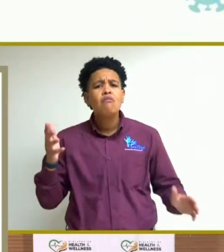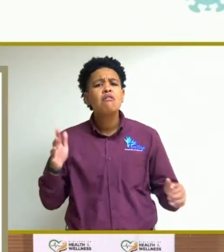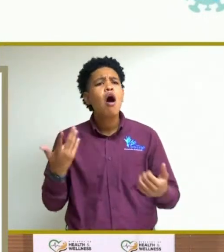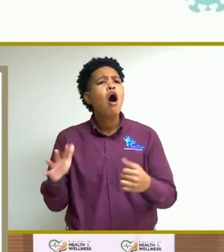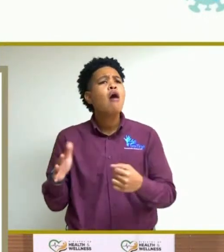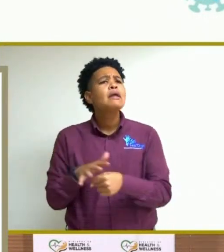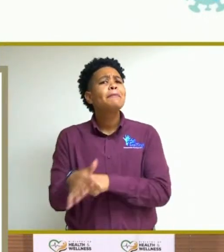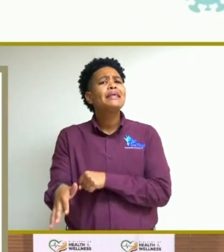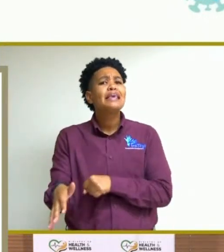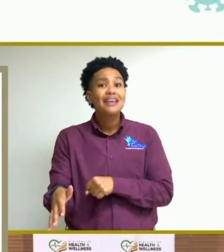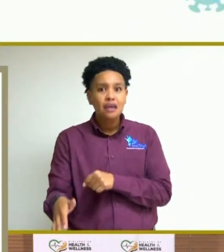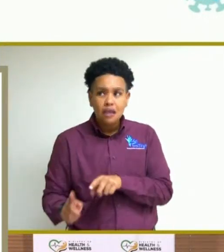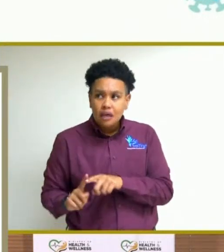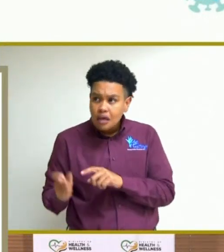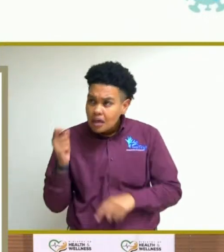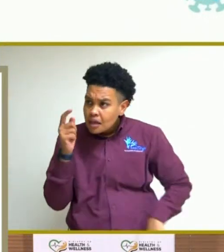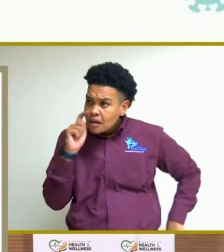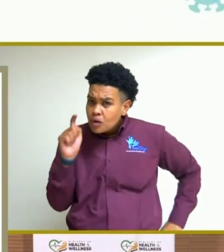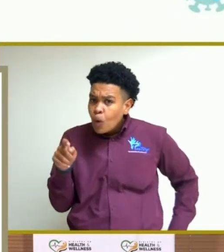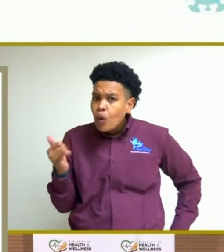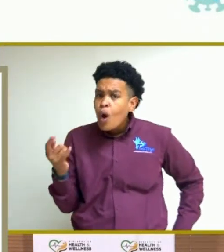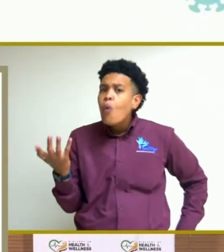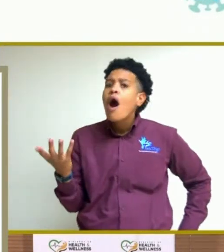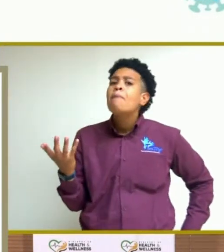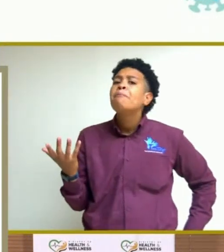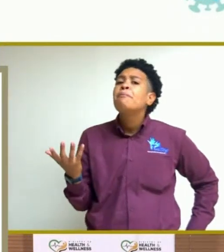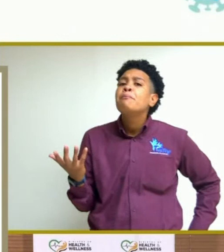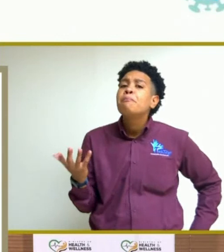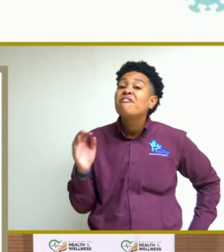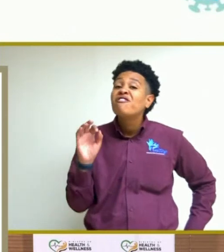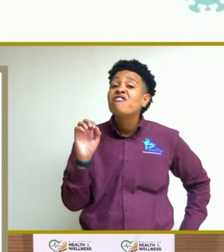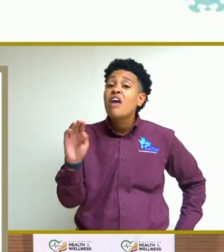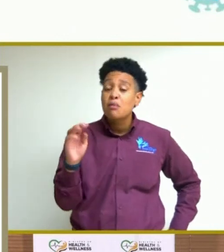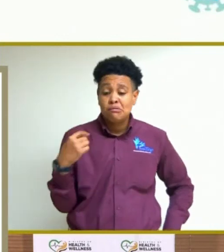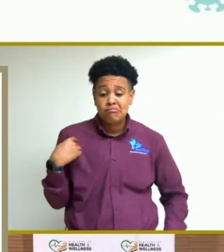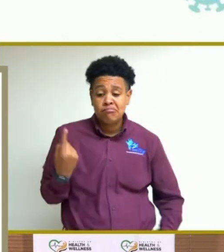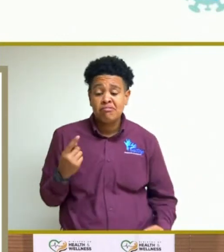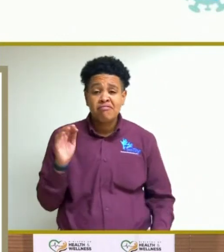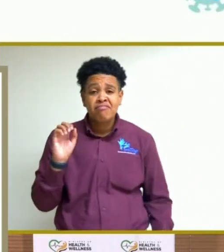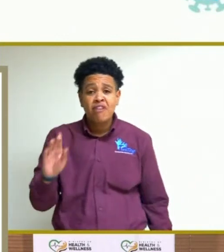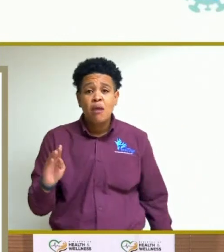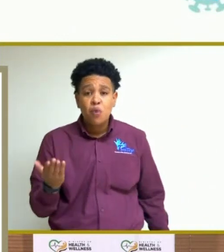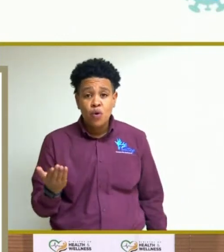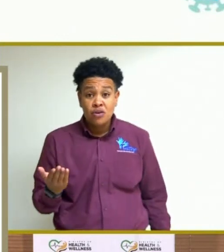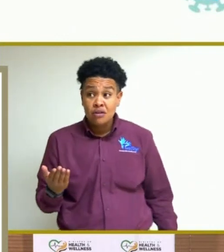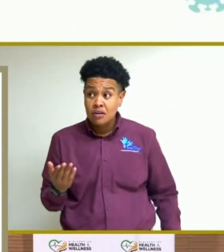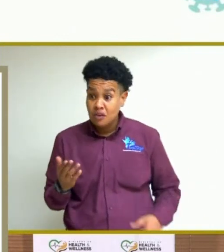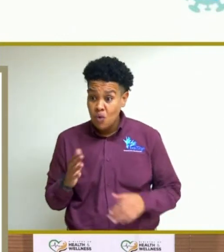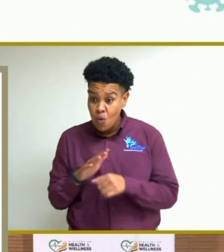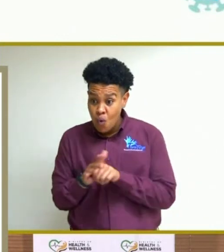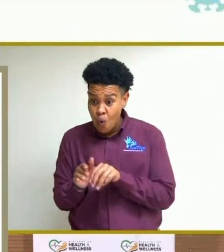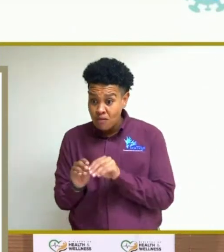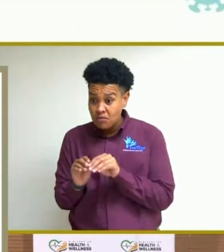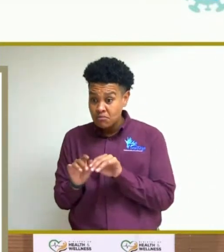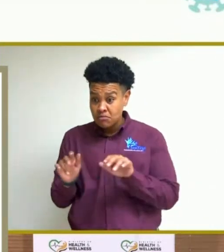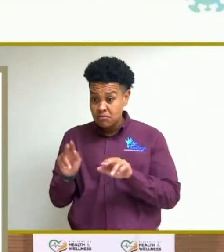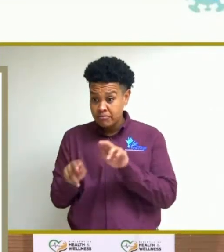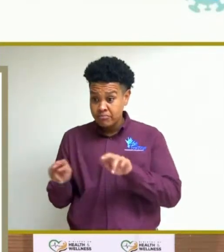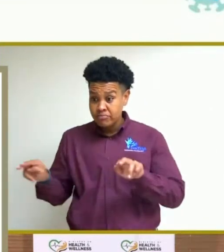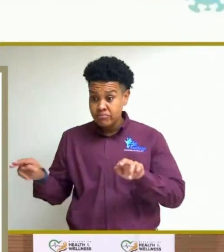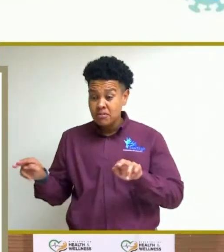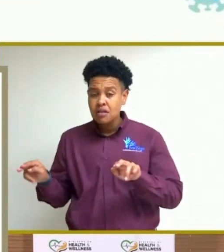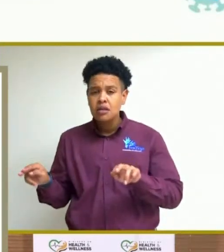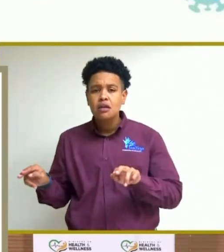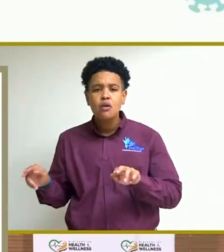more. However, you will notice now that as of February, the number of cases that are hospitalized have